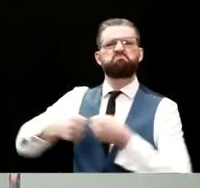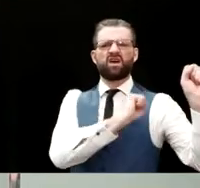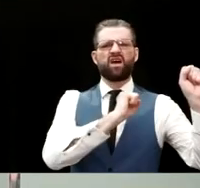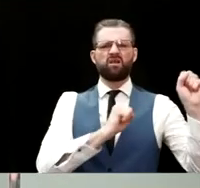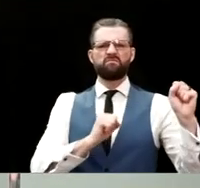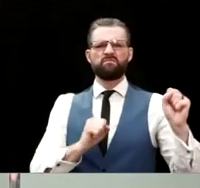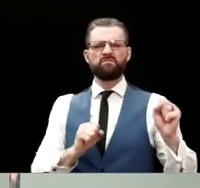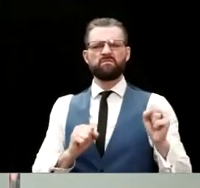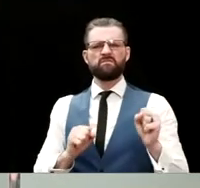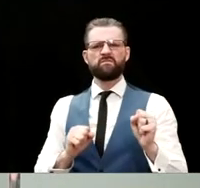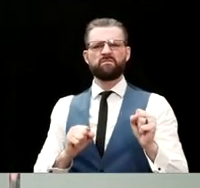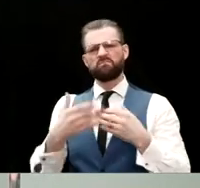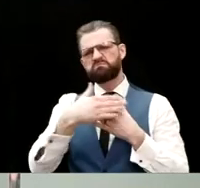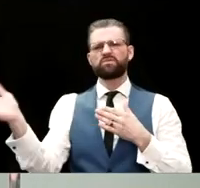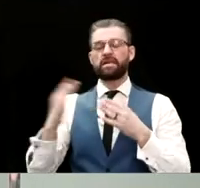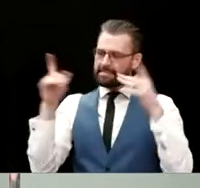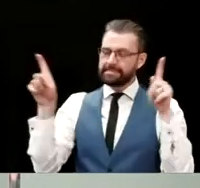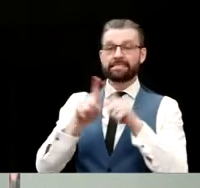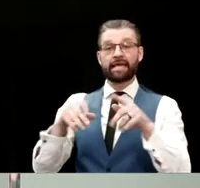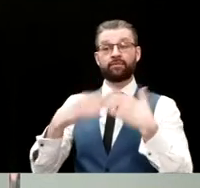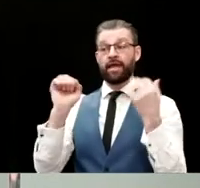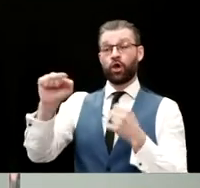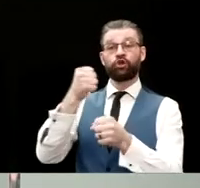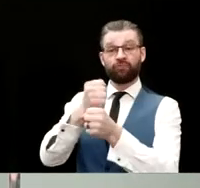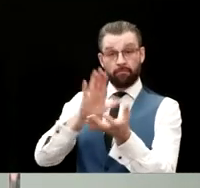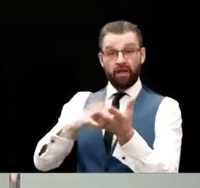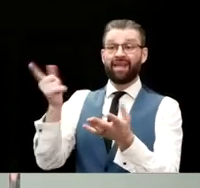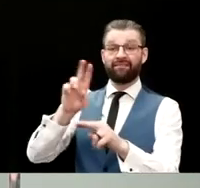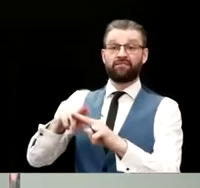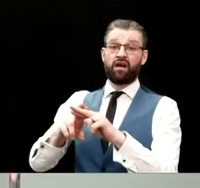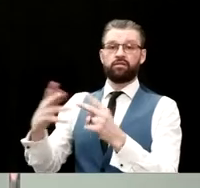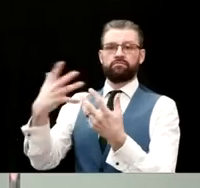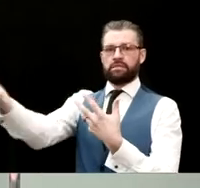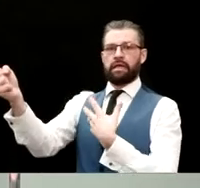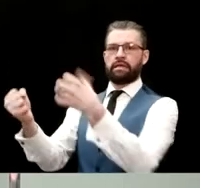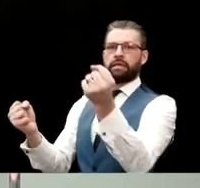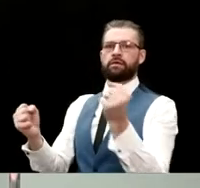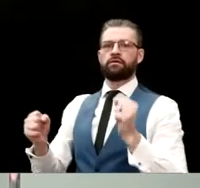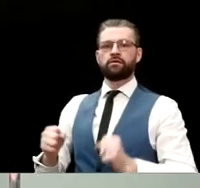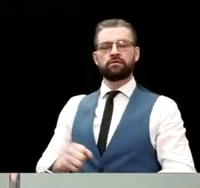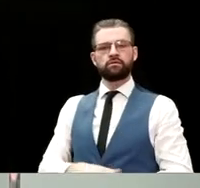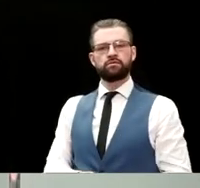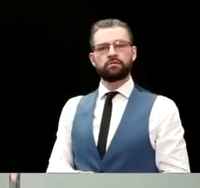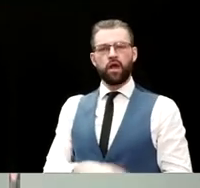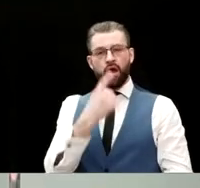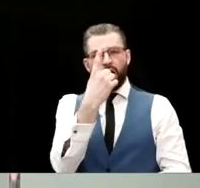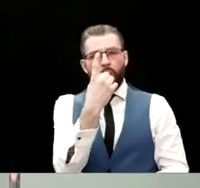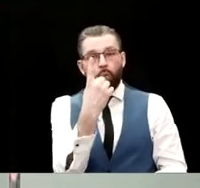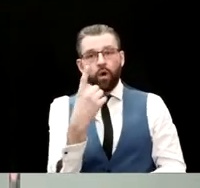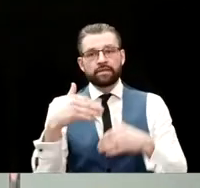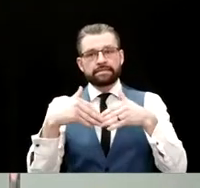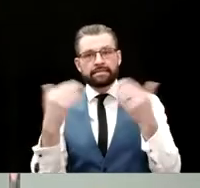brute force. The same day, her grandmother and her father were taken away. This one singular